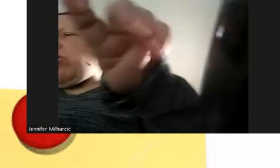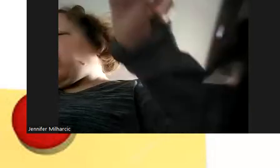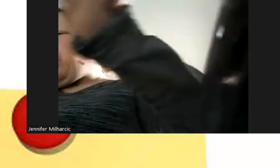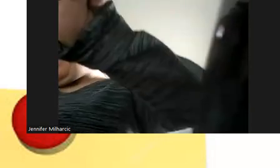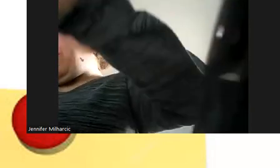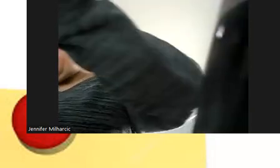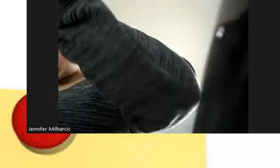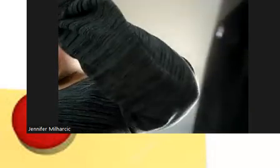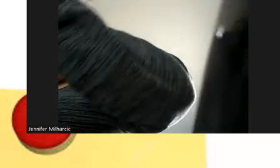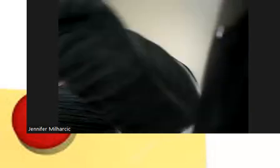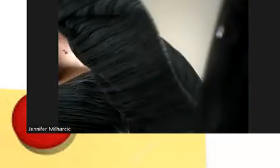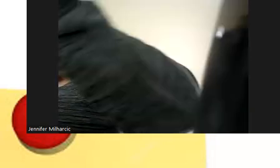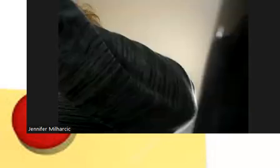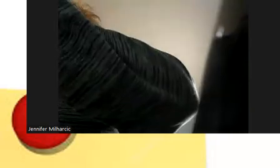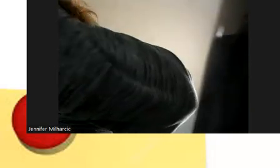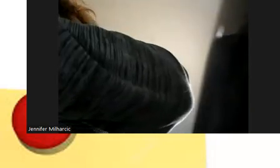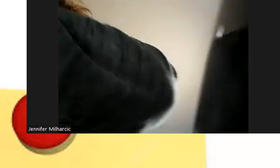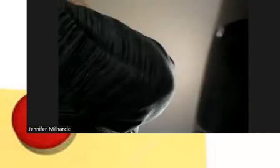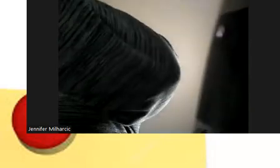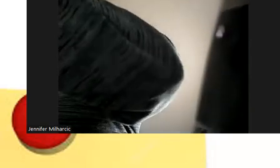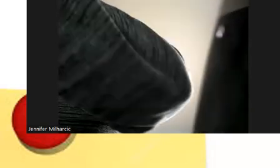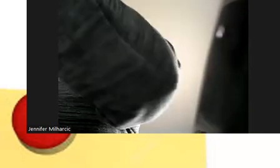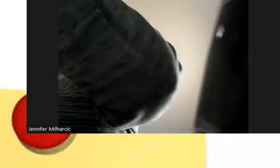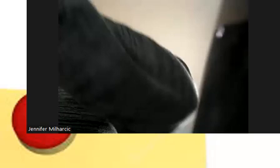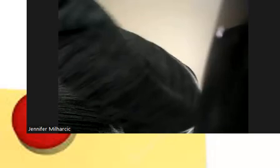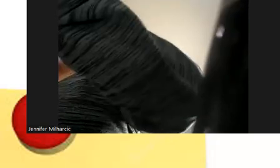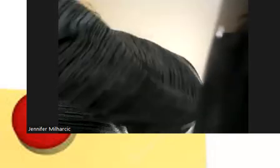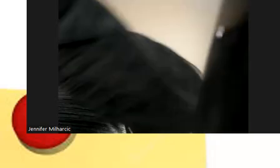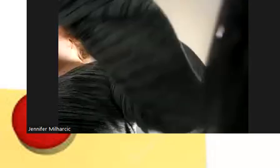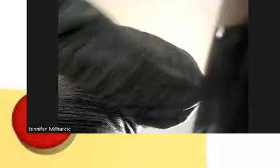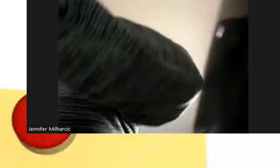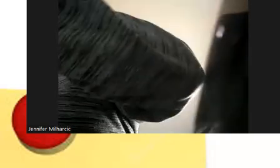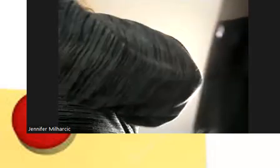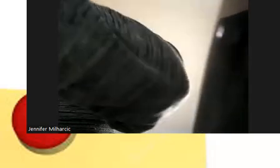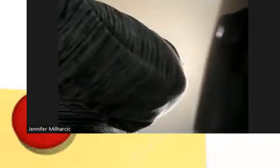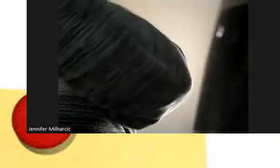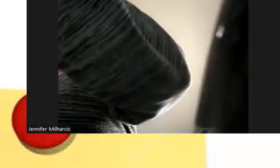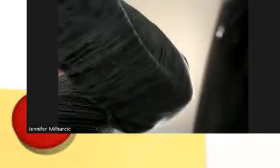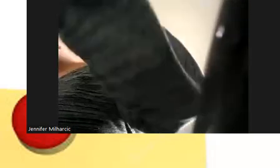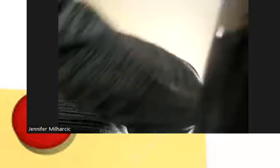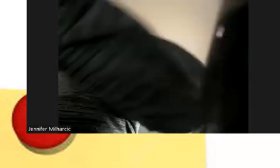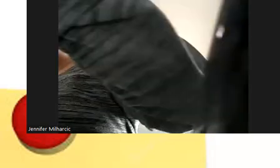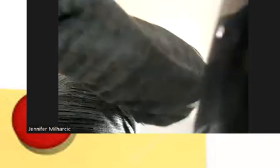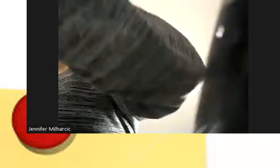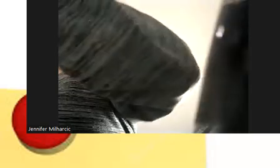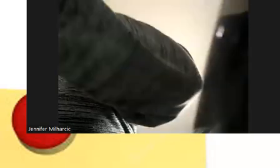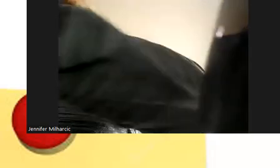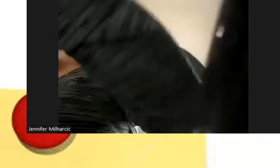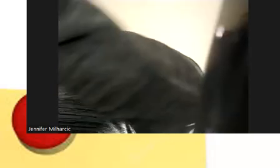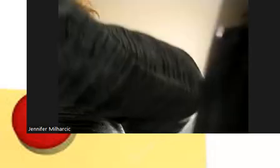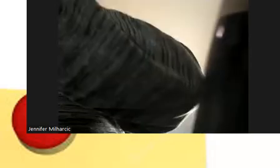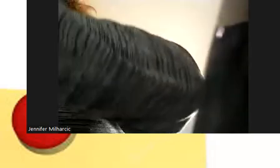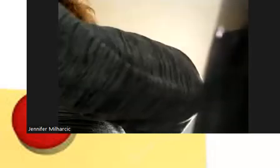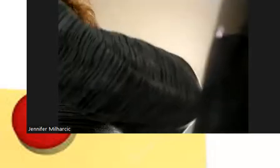on July 18th from 12 to 1 30. the topic is the intersectionality of racism ableism and